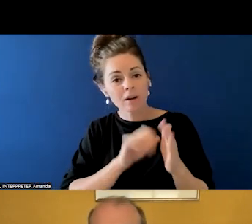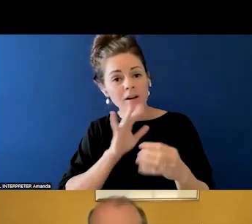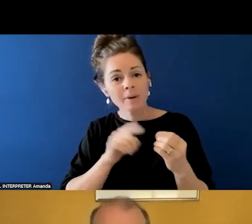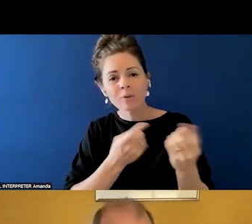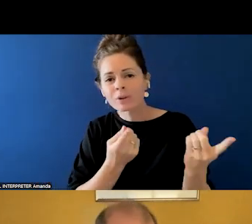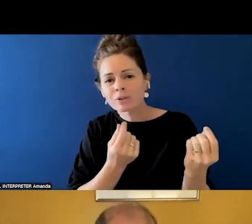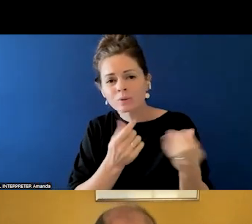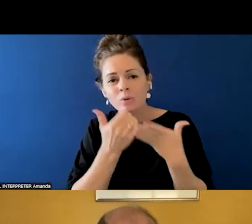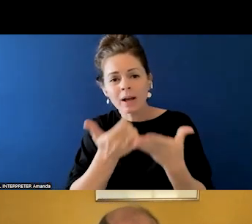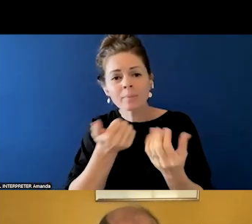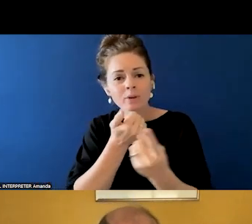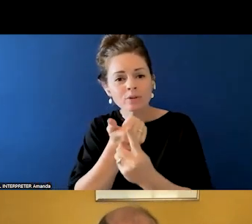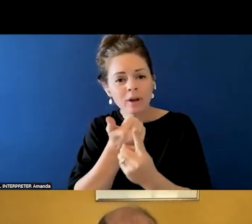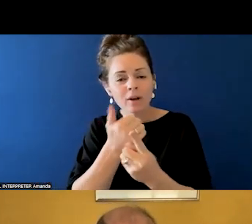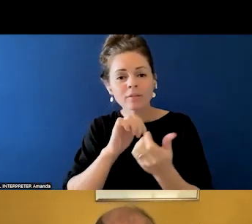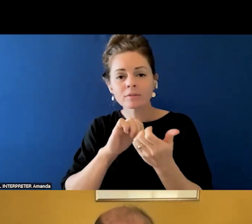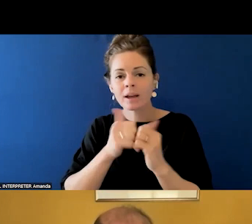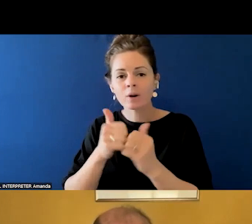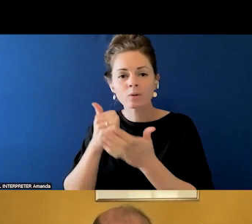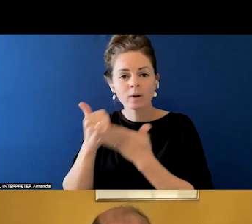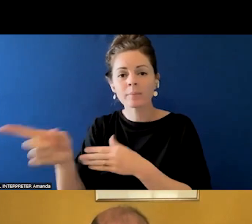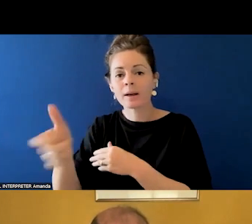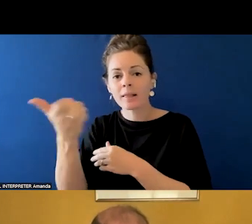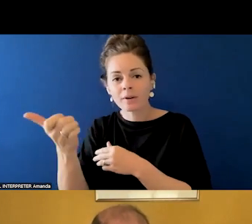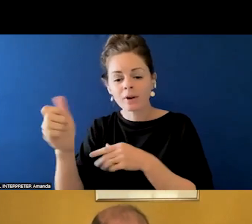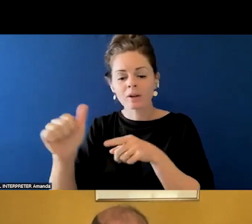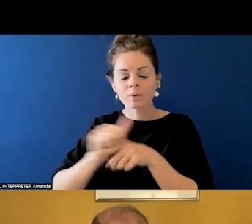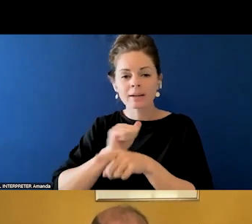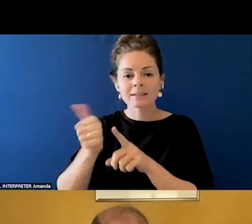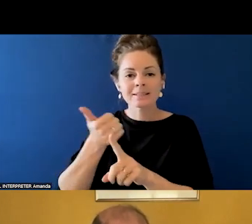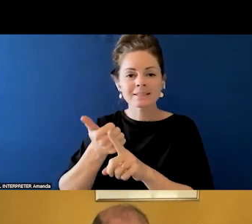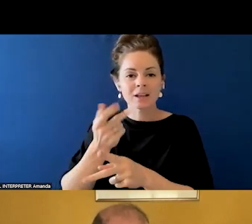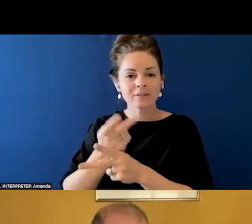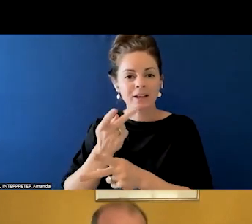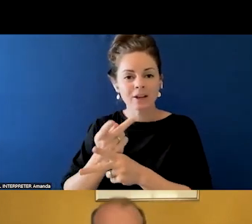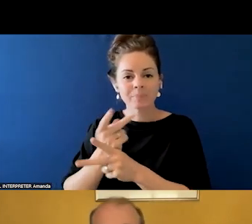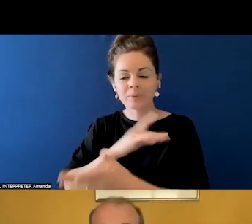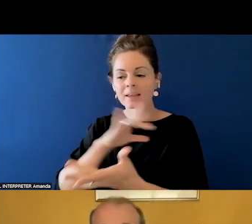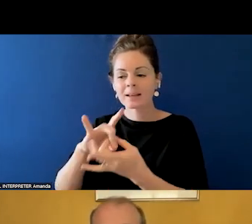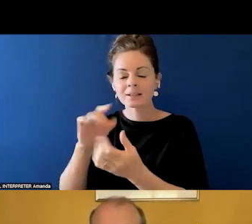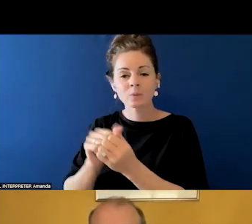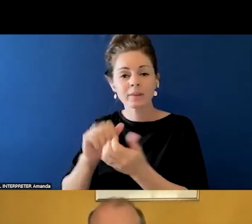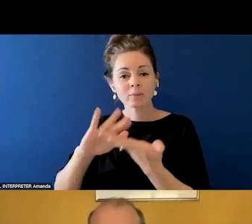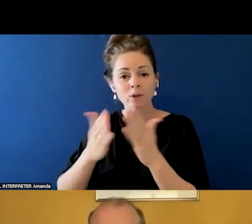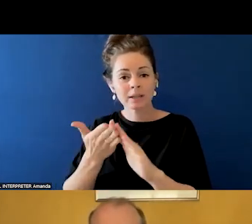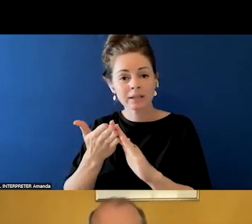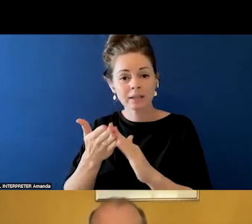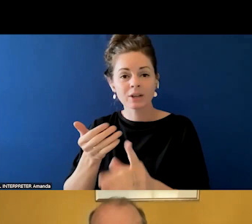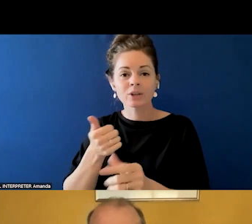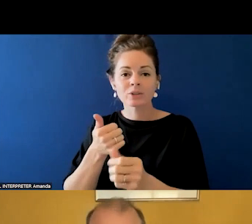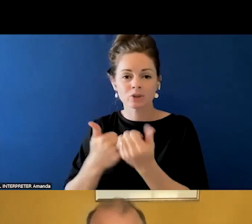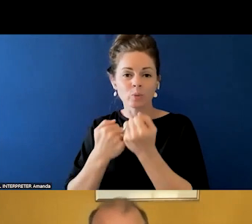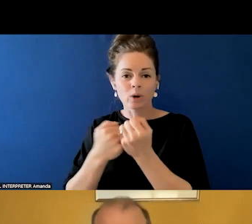help yourself, what to do to help others, practicing self-care, connecting with the community, supporting others.